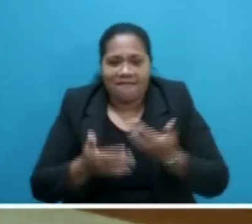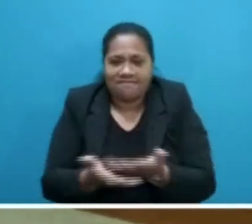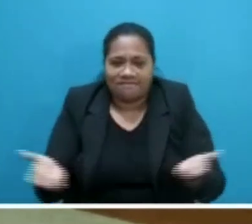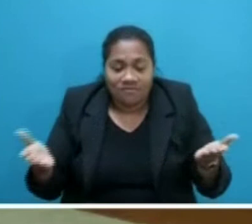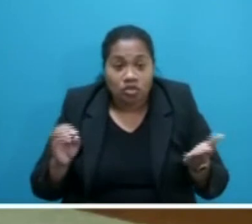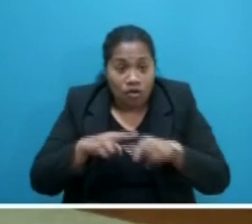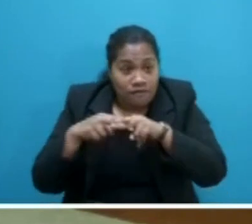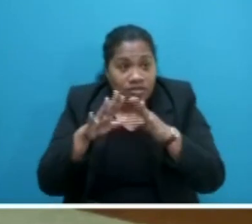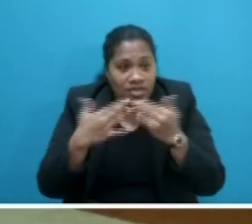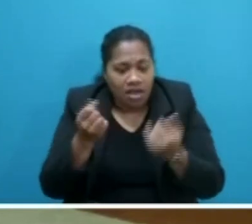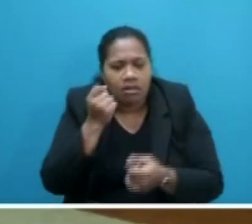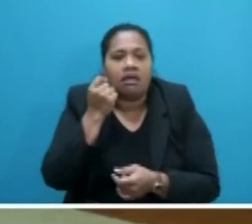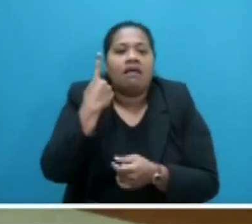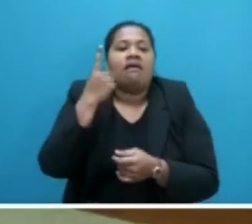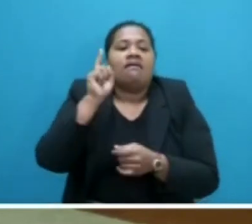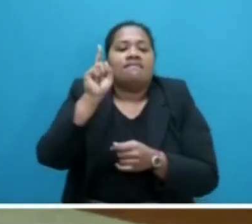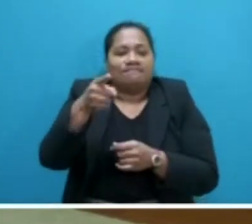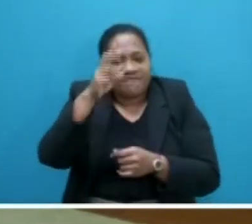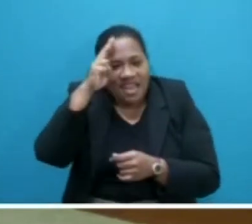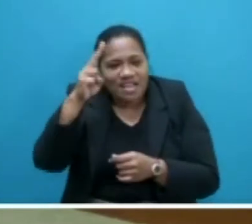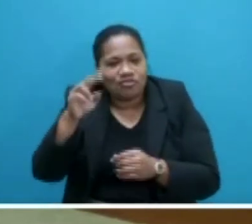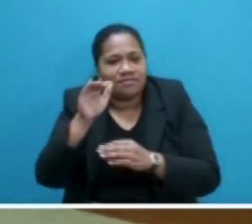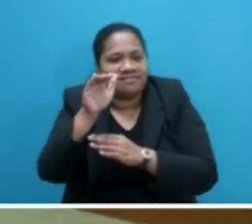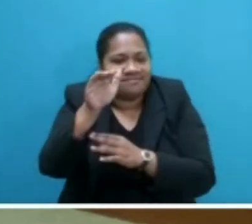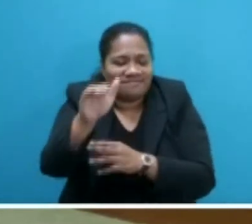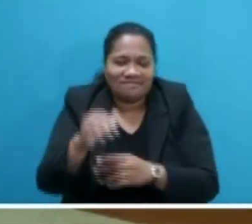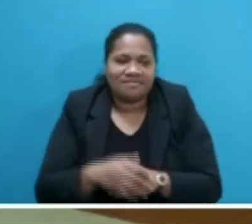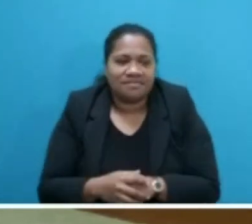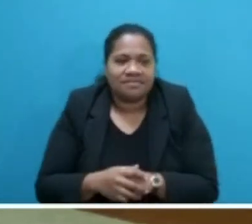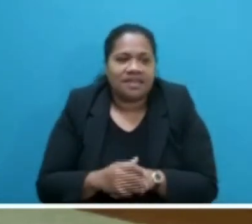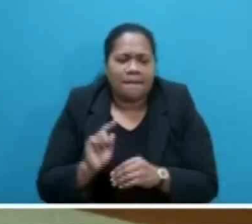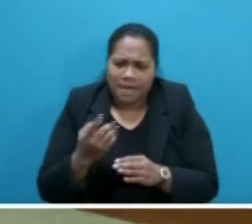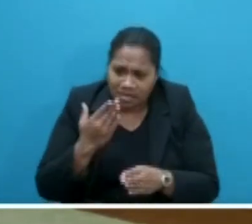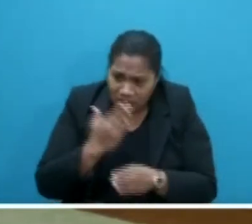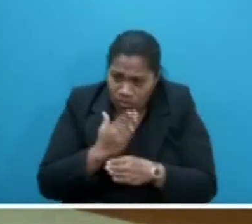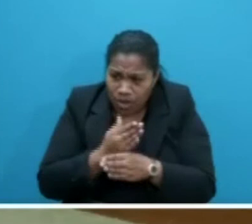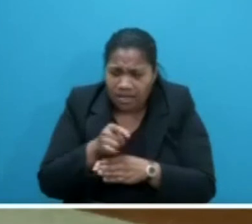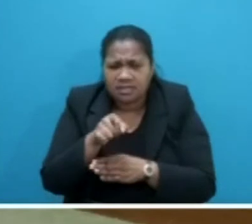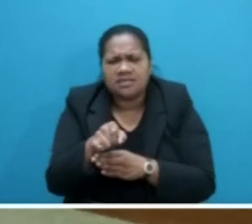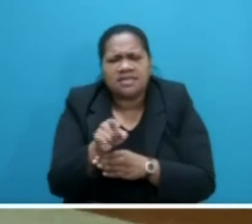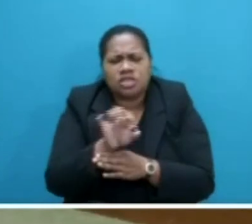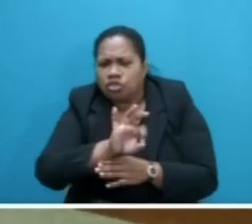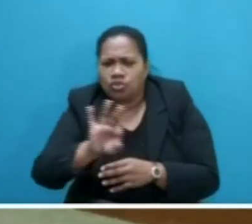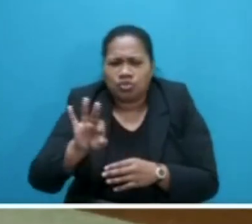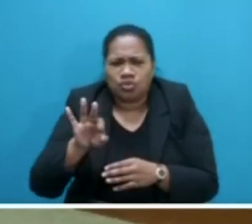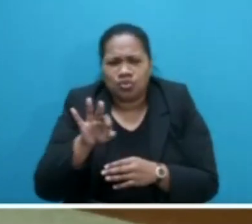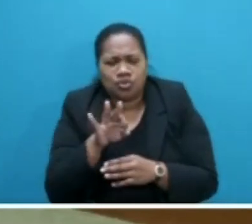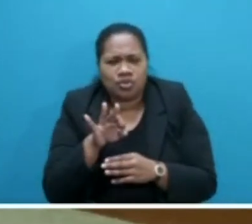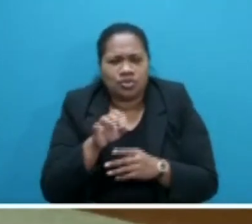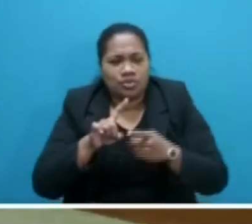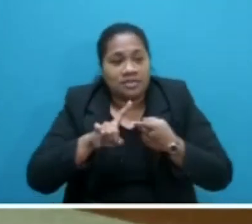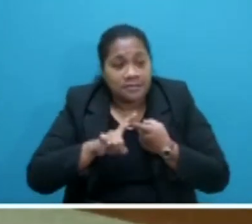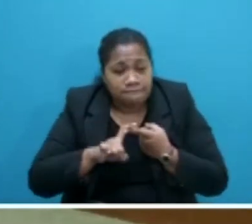to realizing our national destiny. But that work is not over. That job is not done. Sustaining our prosperity